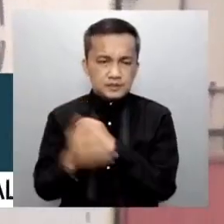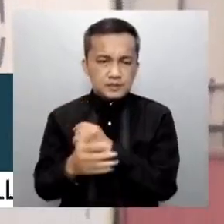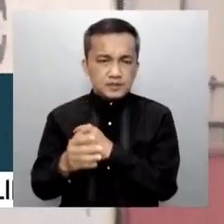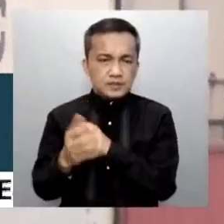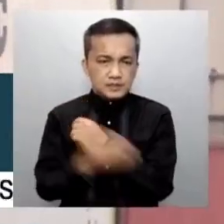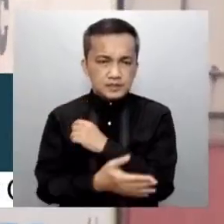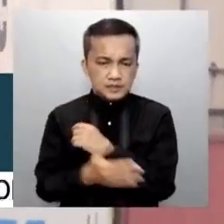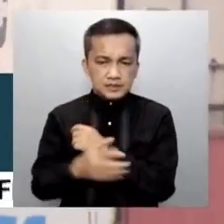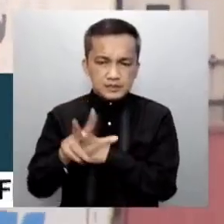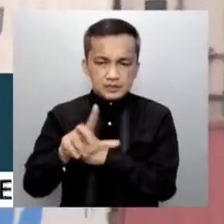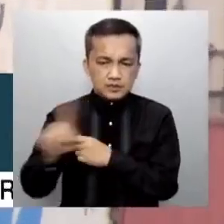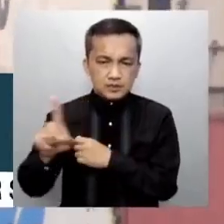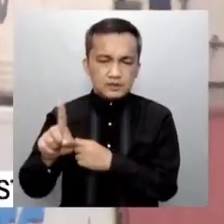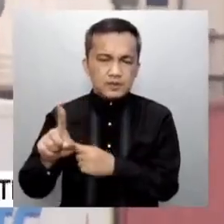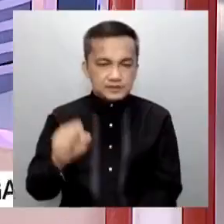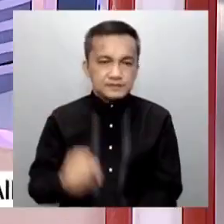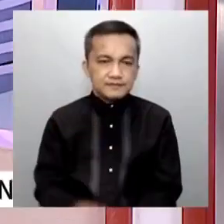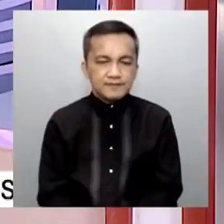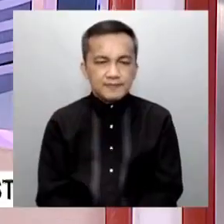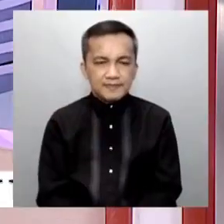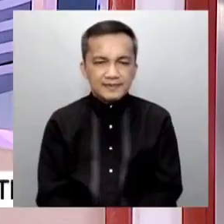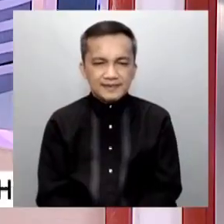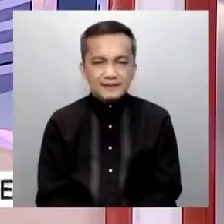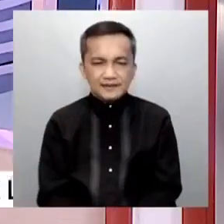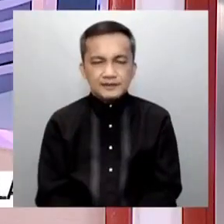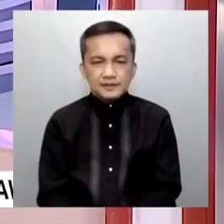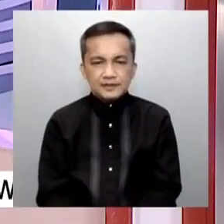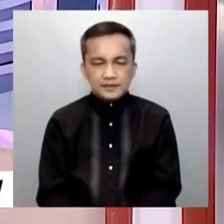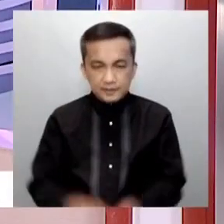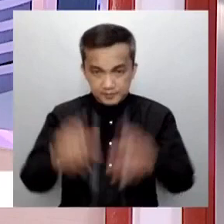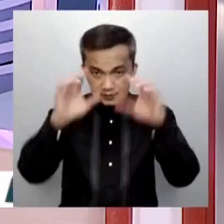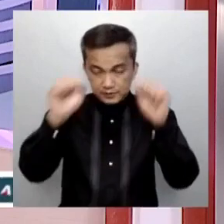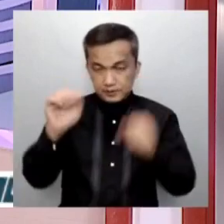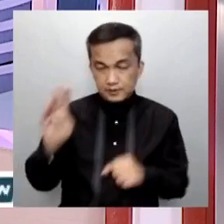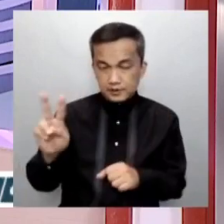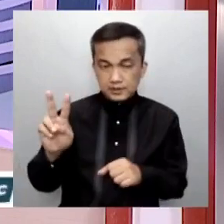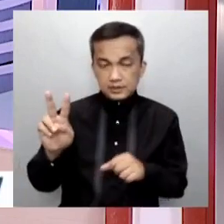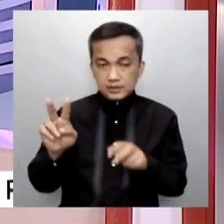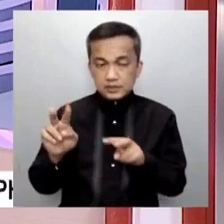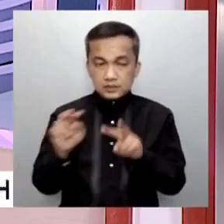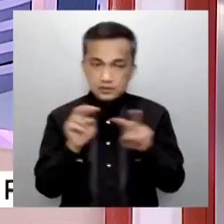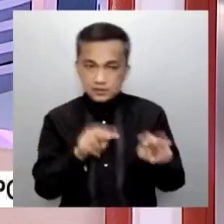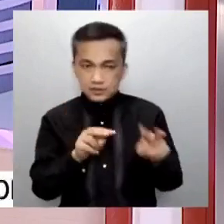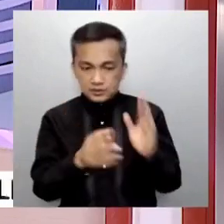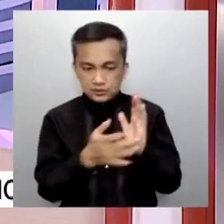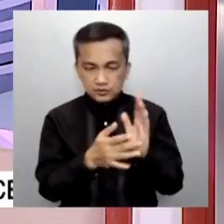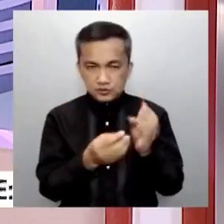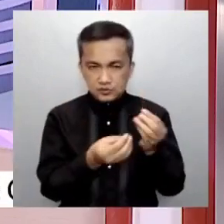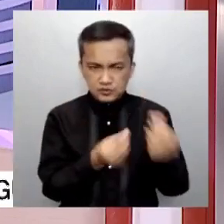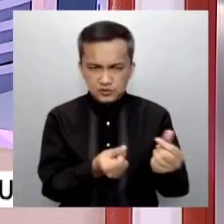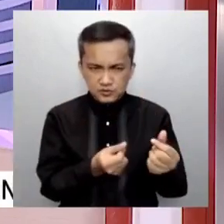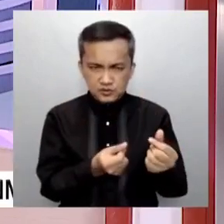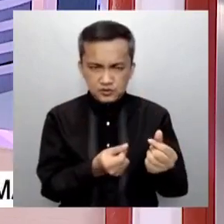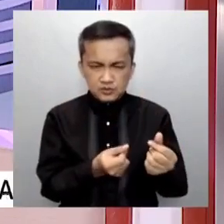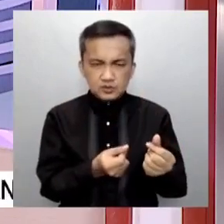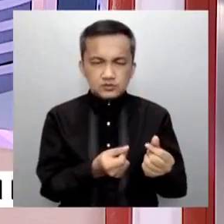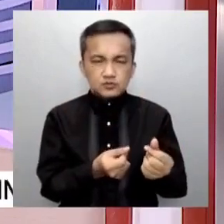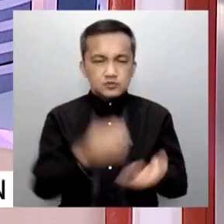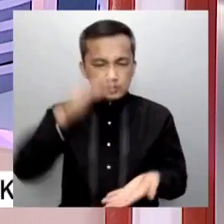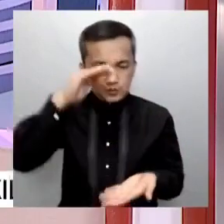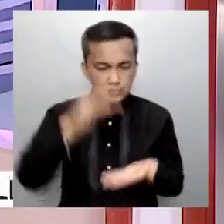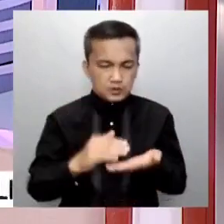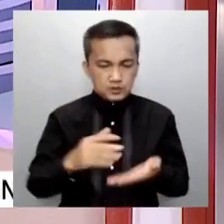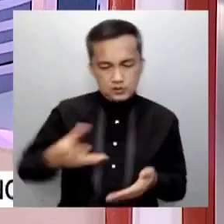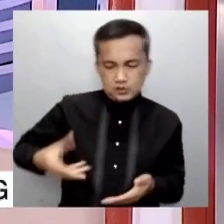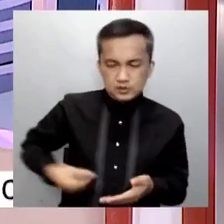of global GDP. President Marcos eyes technological solutions to curb corruption as he attends the